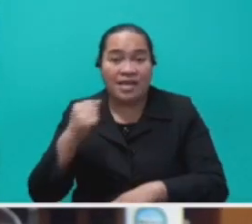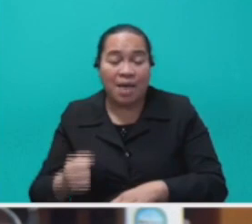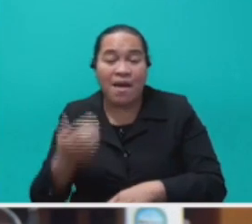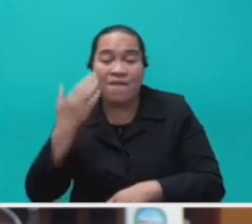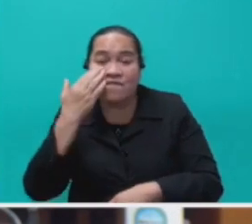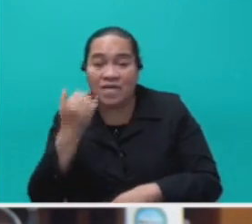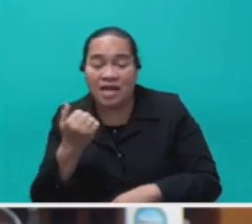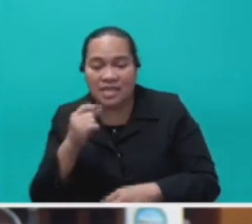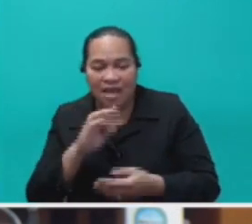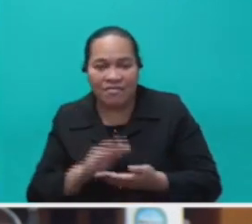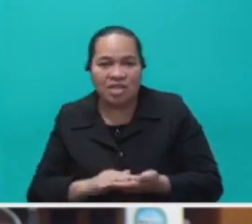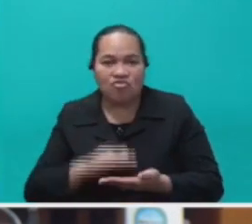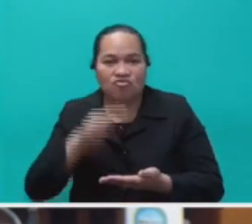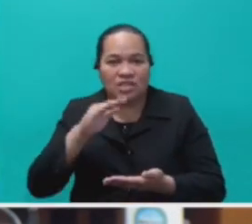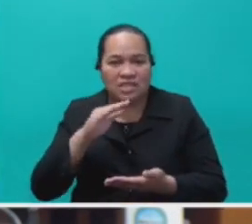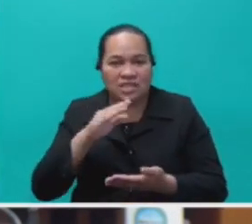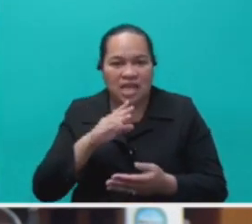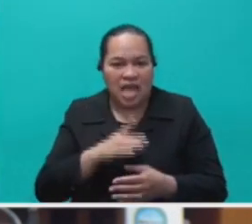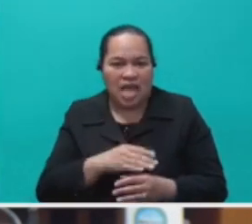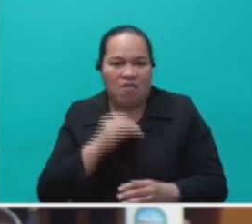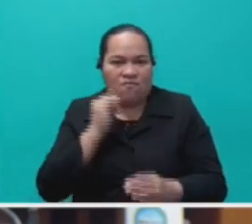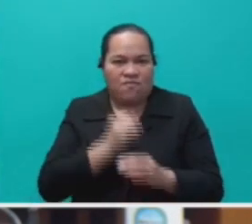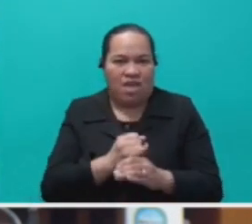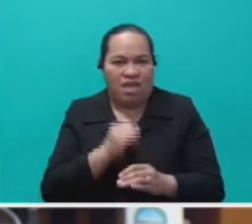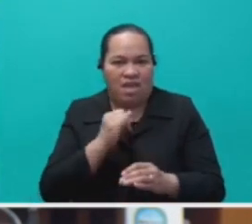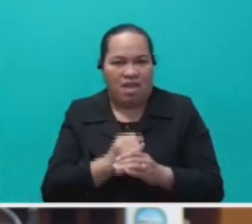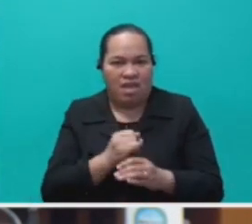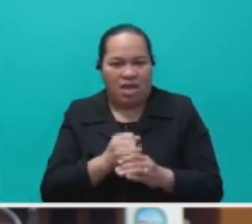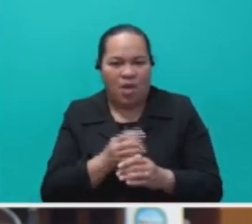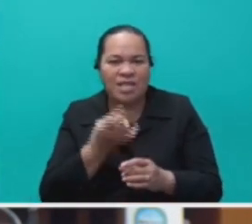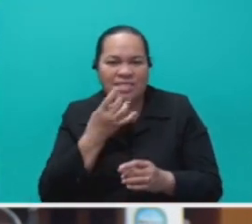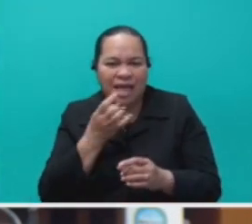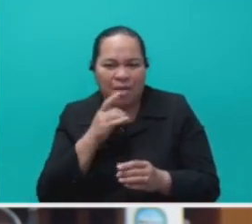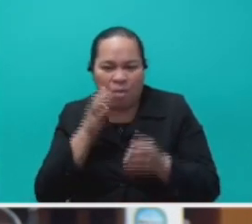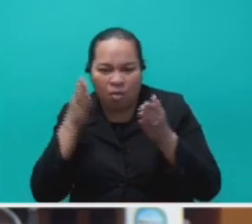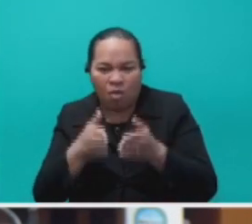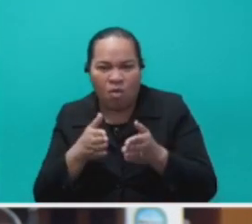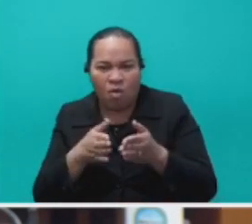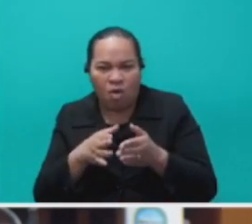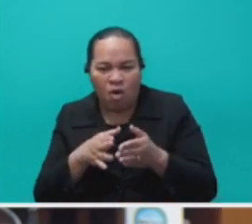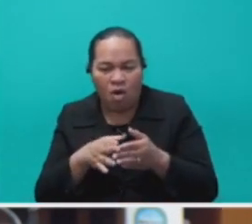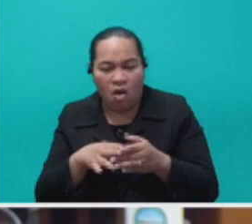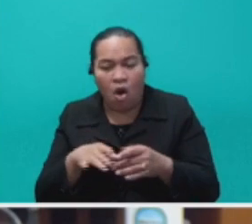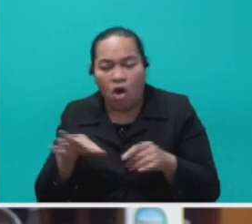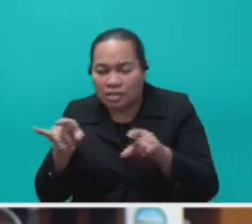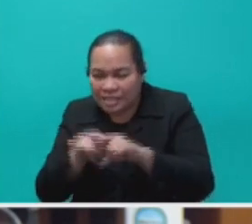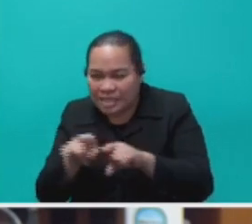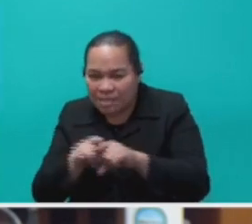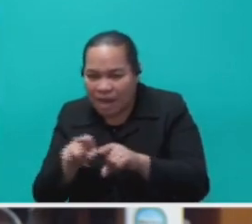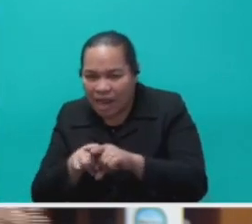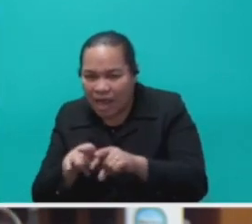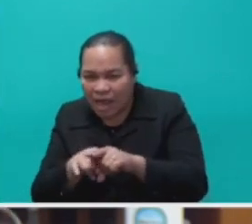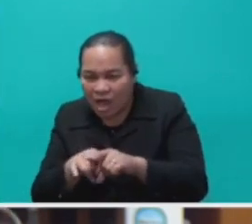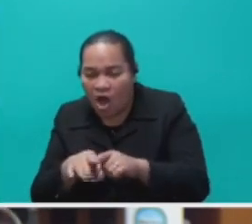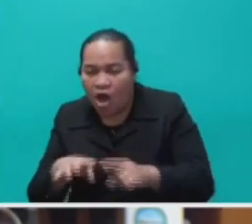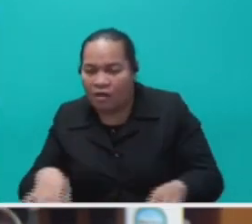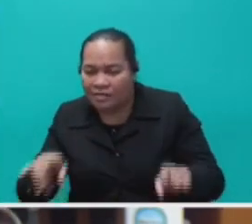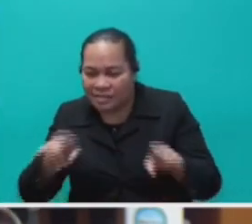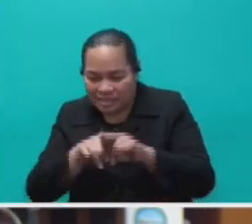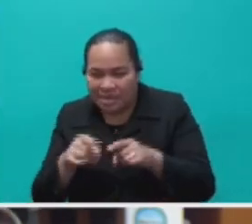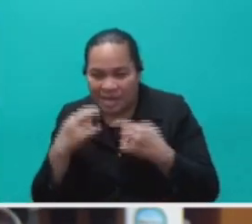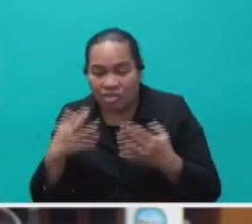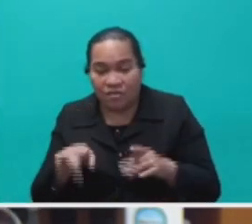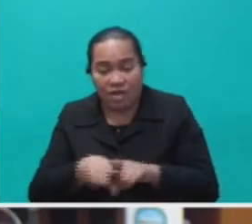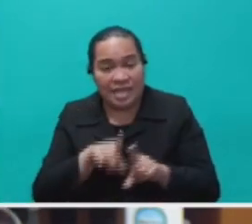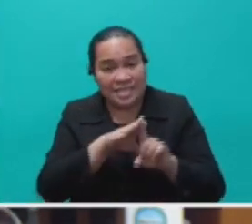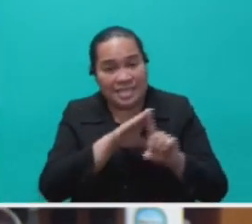there is an increase in offending of a type of offense or similar offenses of similar nature. For